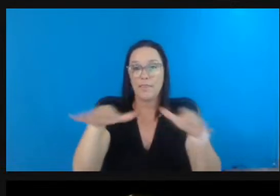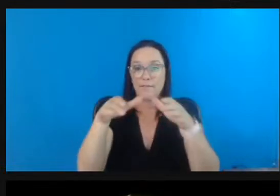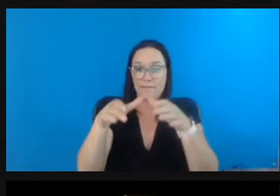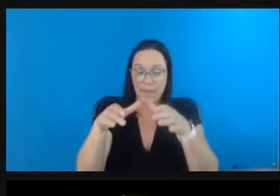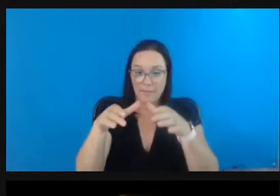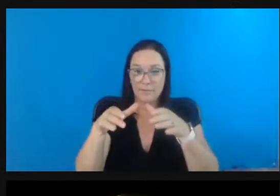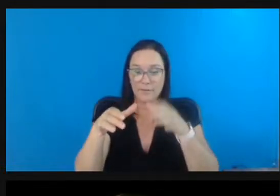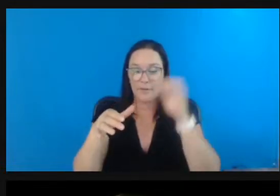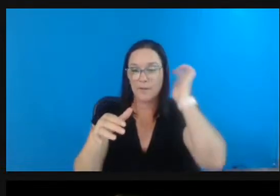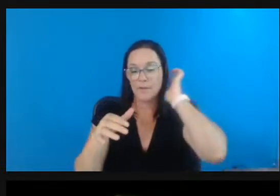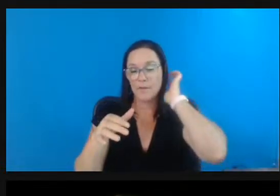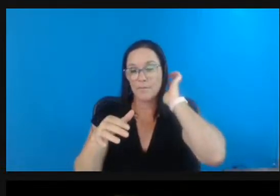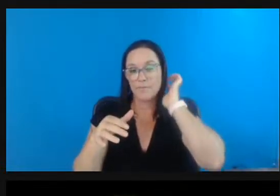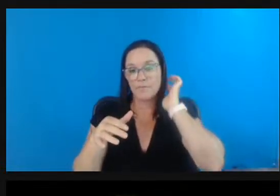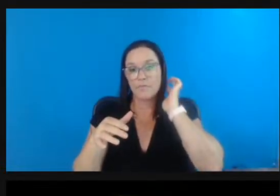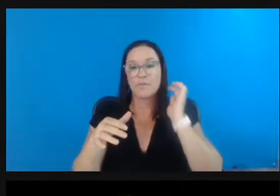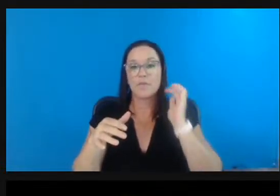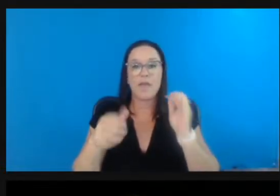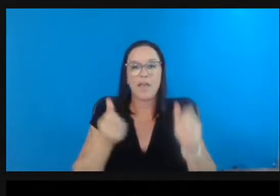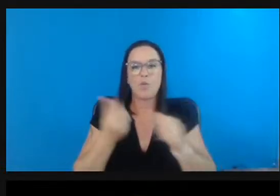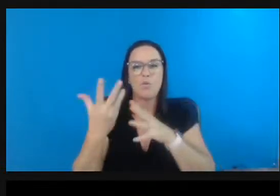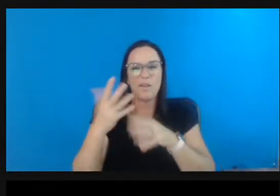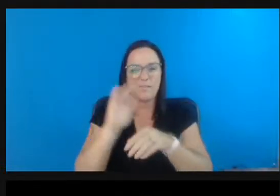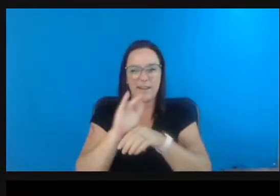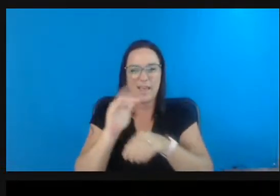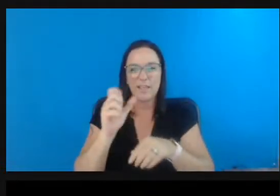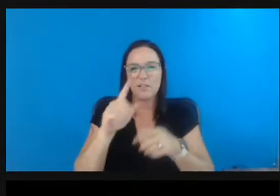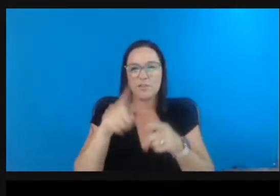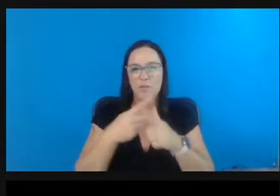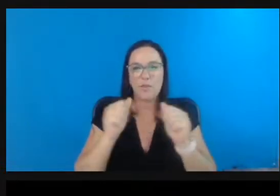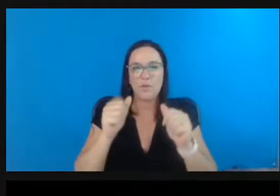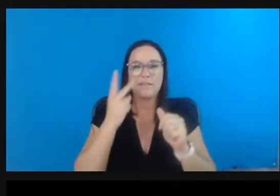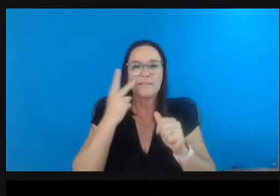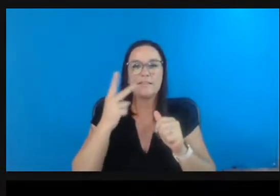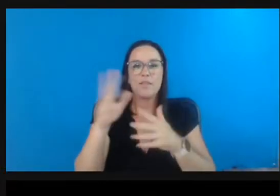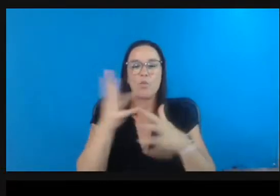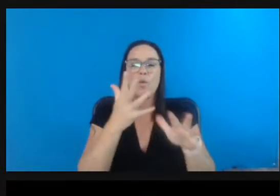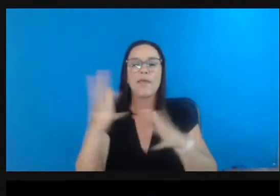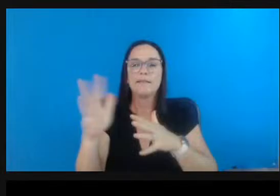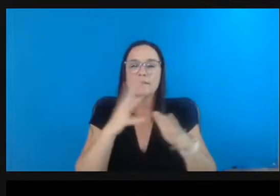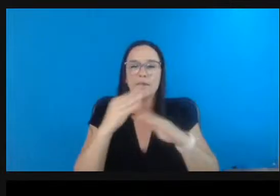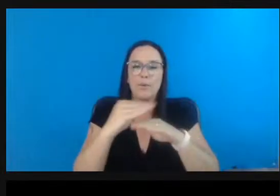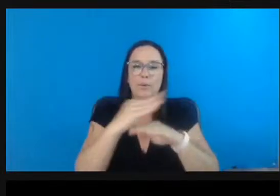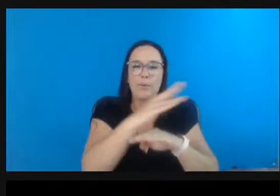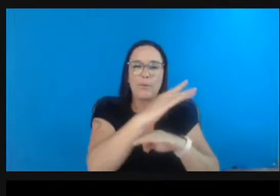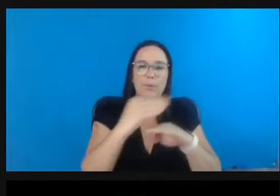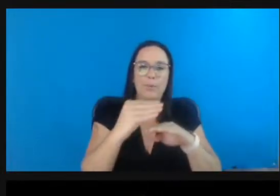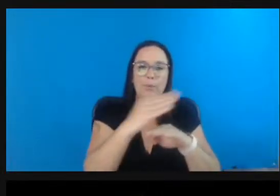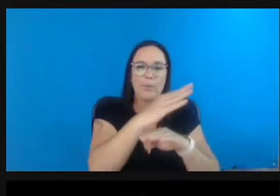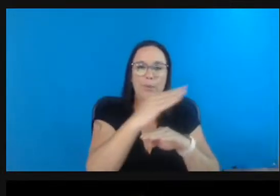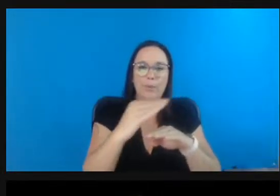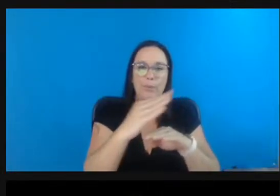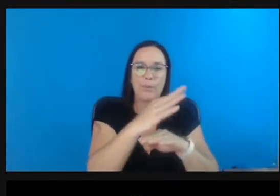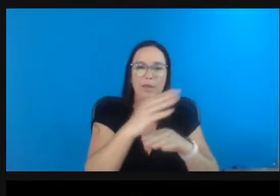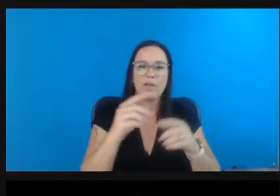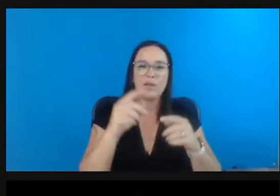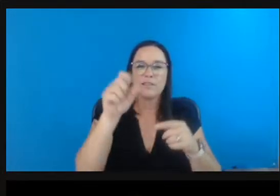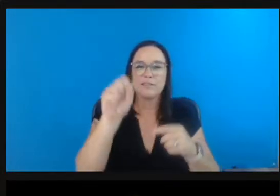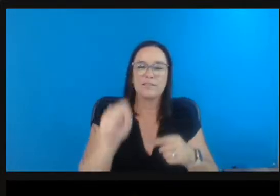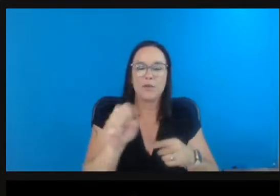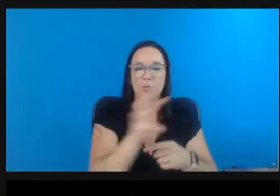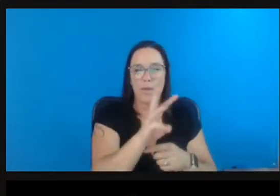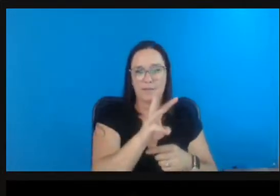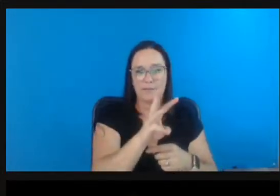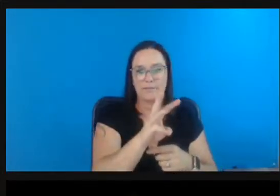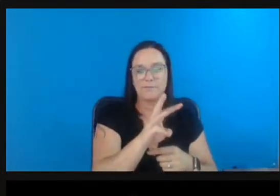nighttime hours once again, so you can just see the wind blowing the stuff over towards the southwest. So there is our